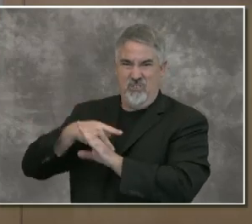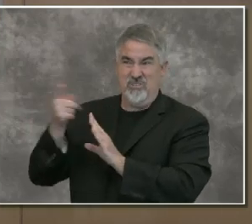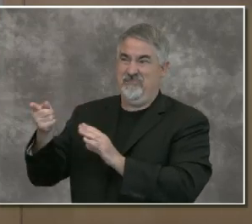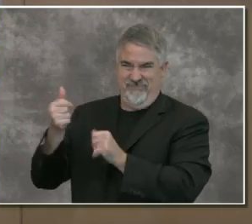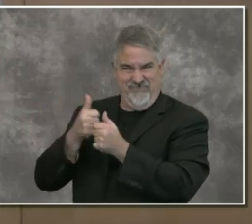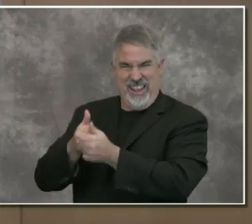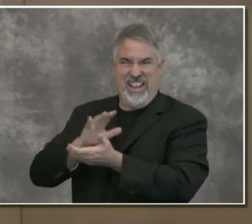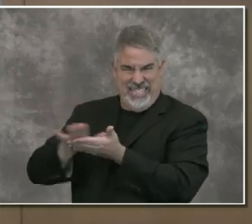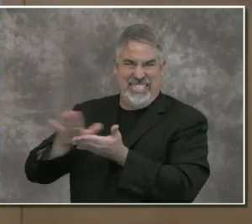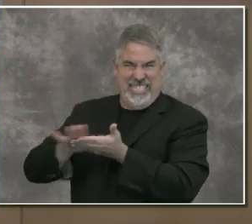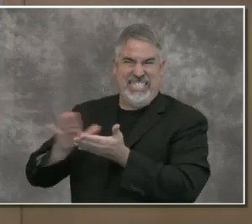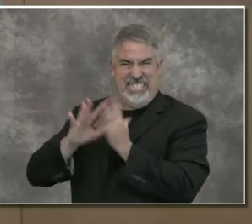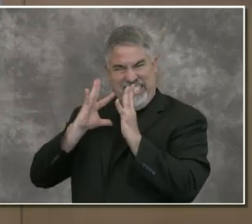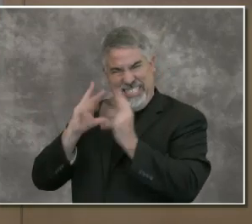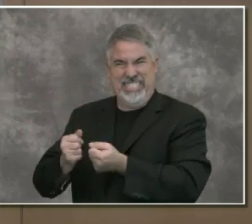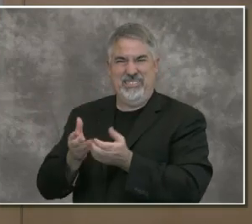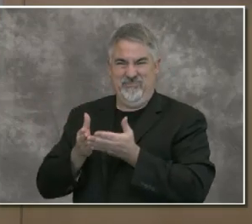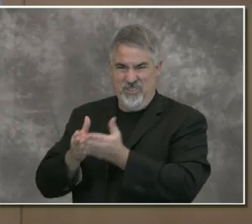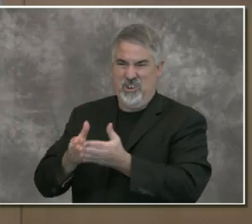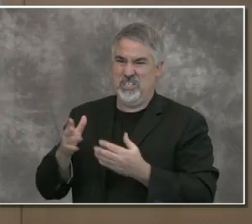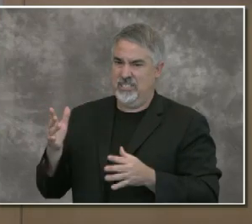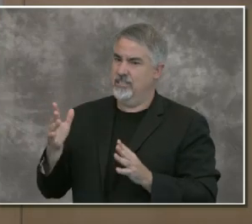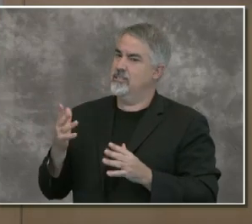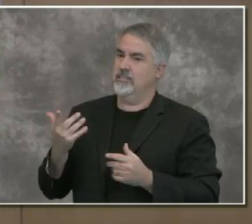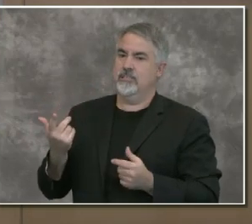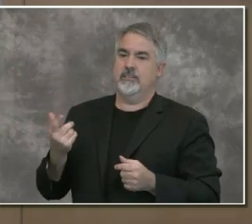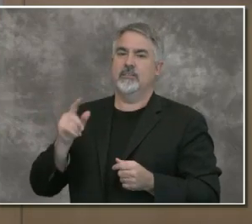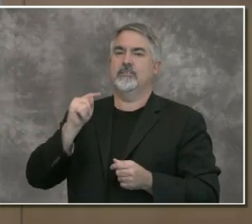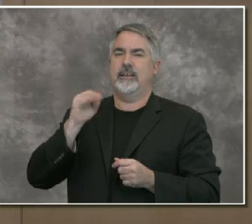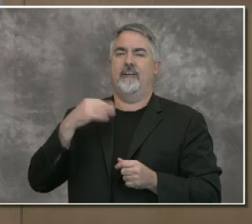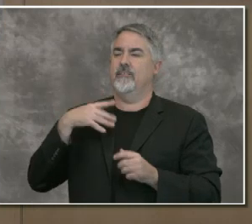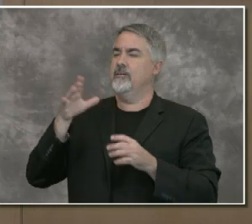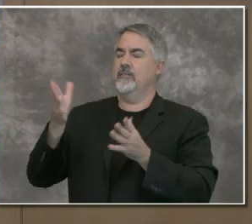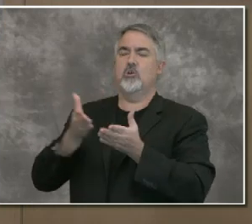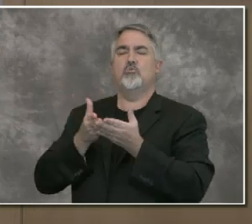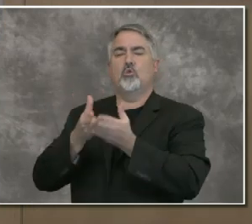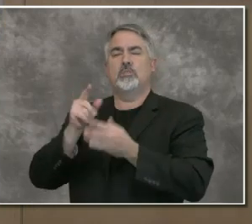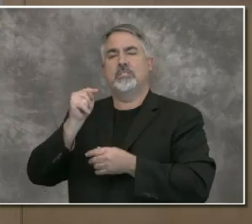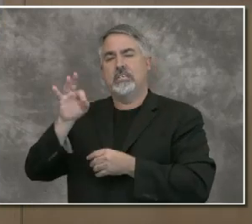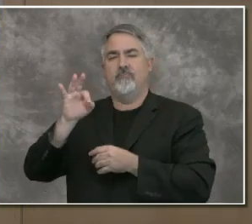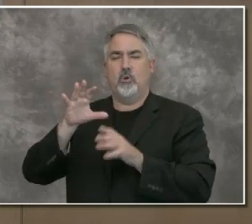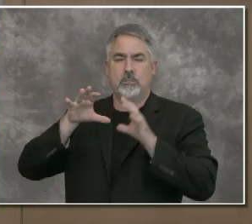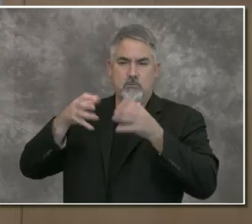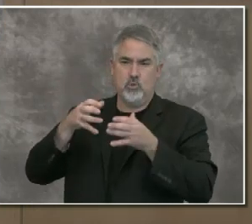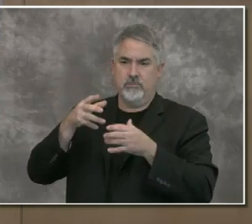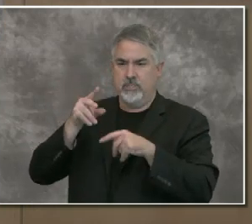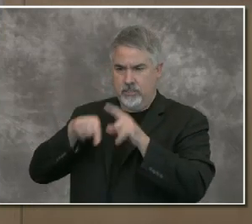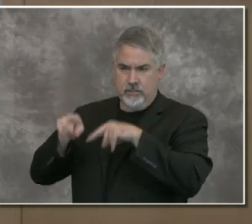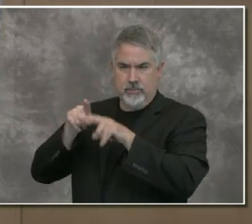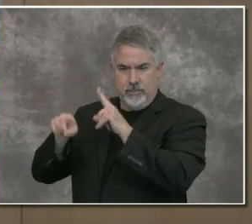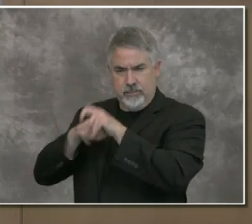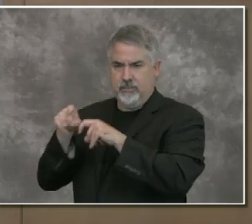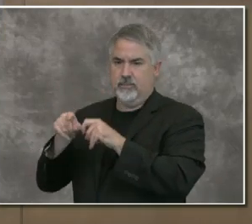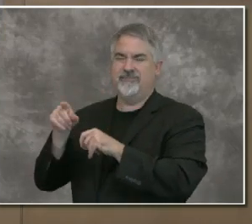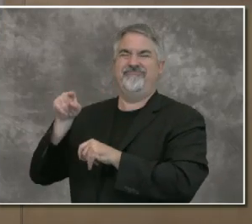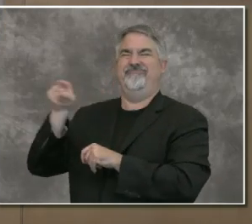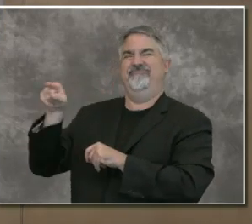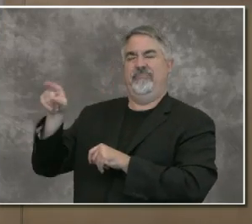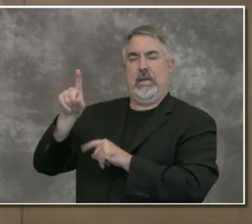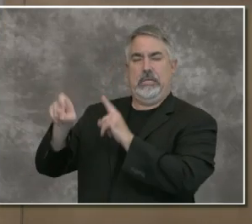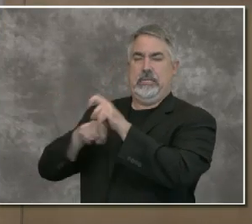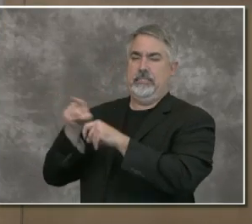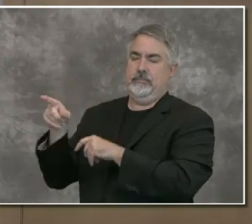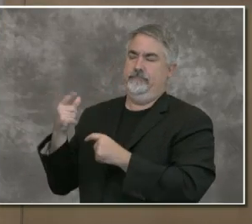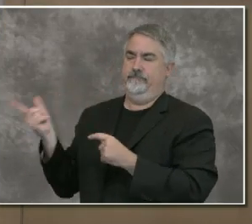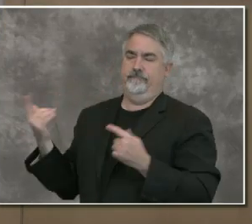ship task force. So I would ask that detailed questions about that go to those organizations. And Dr. McDonald, I have a